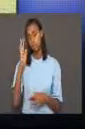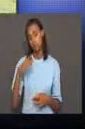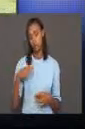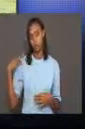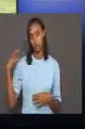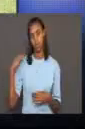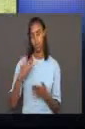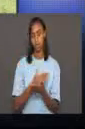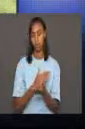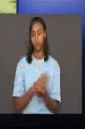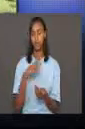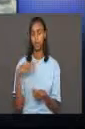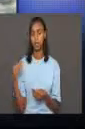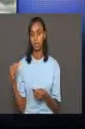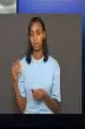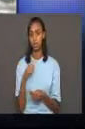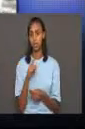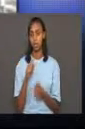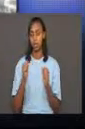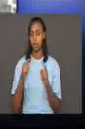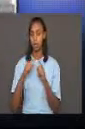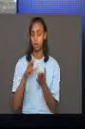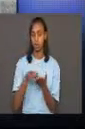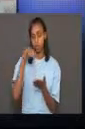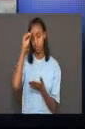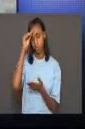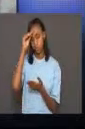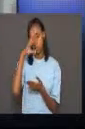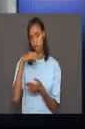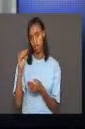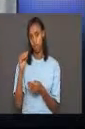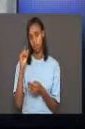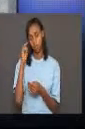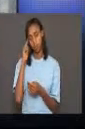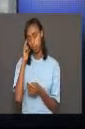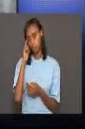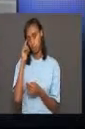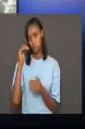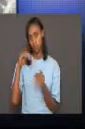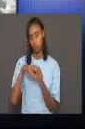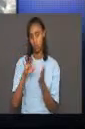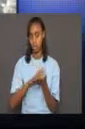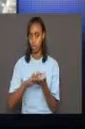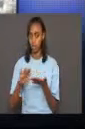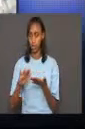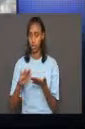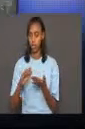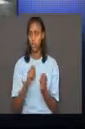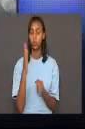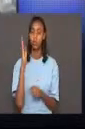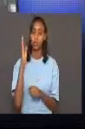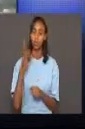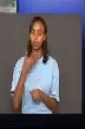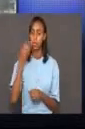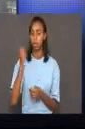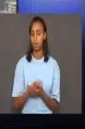will improve and their ability to learn and concentrate on their studies